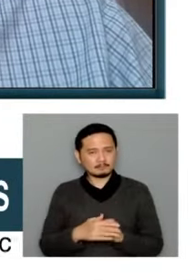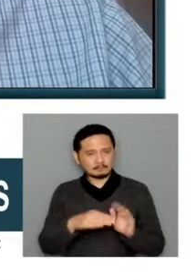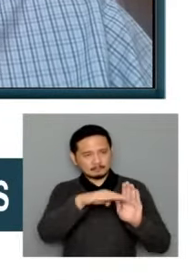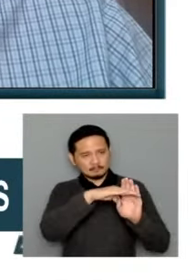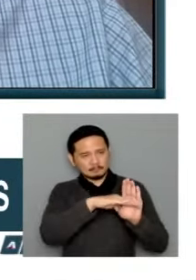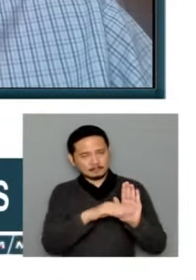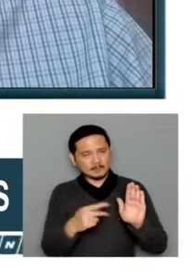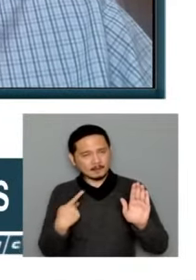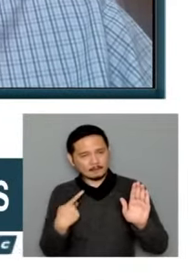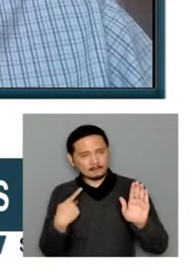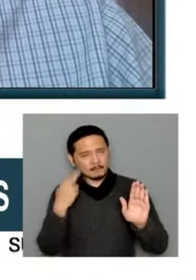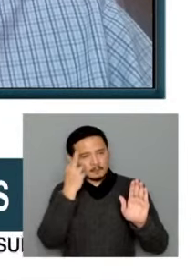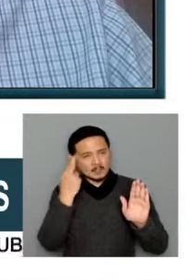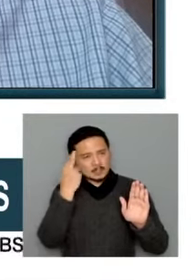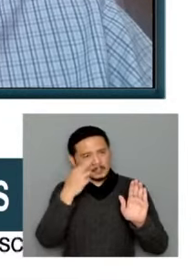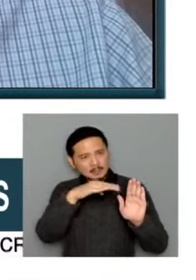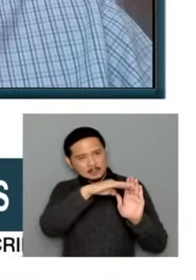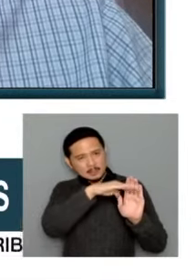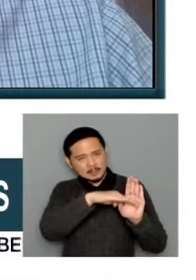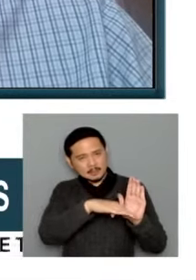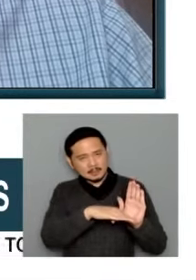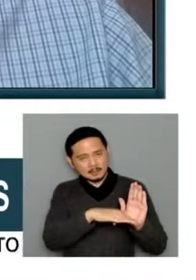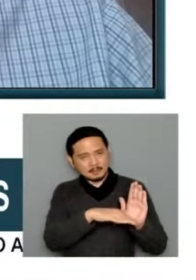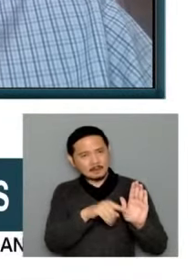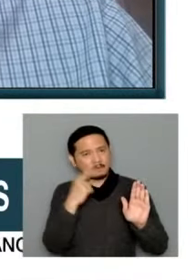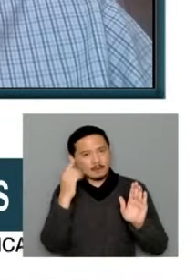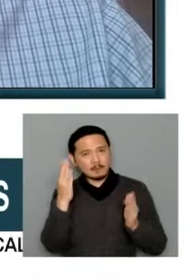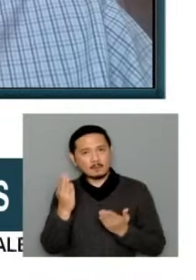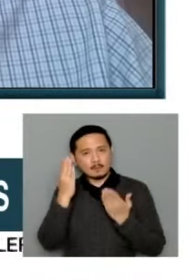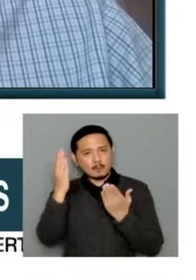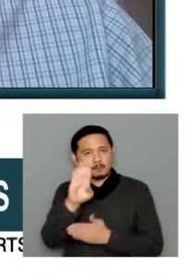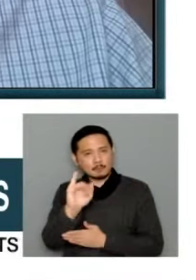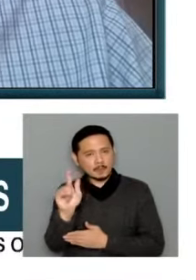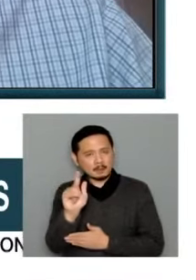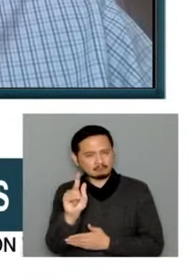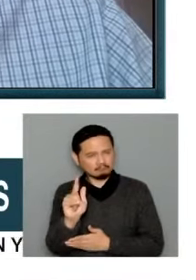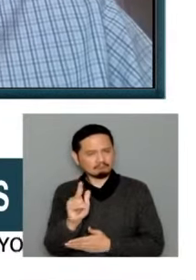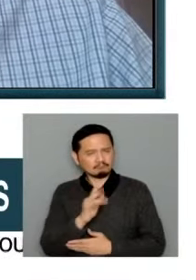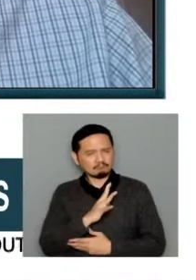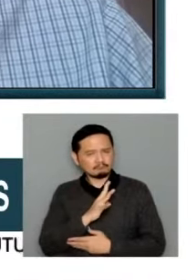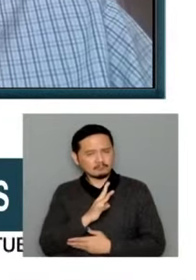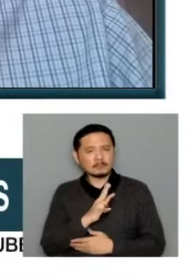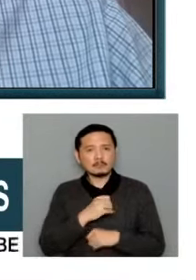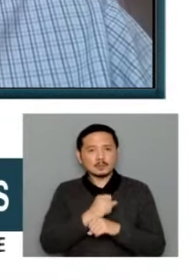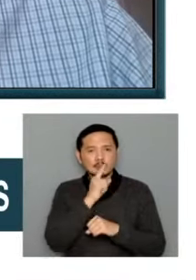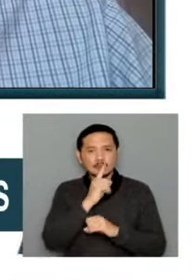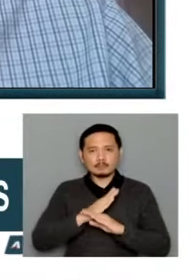The reason for the proposed bill, it's really to safeguard